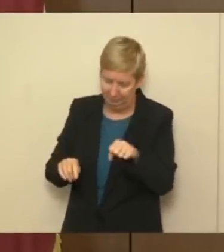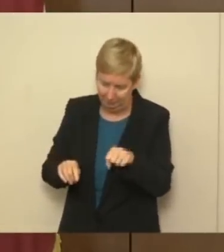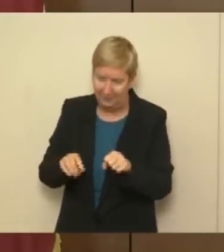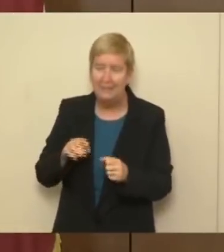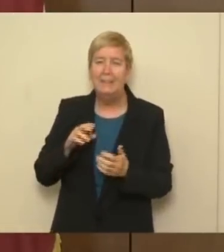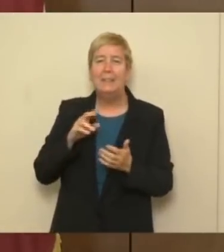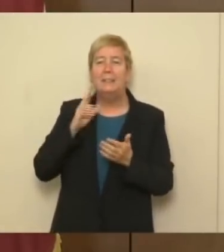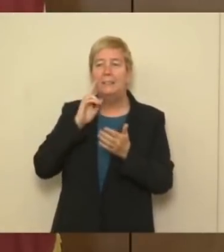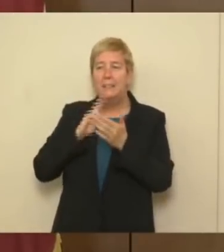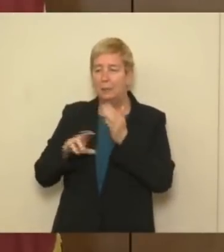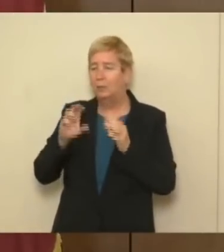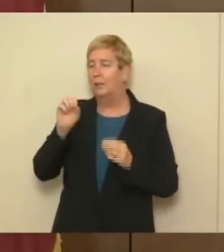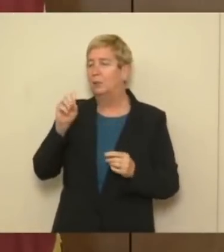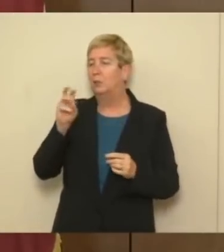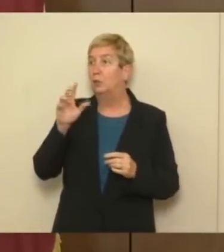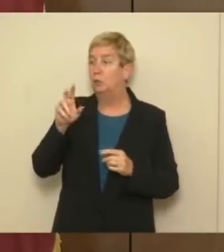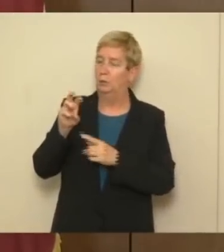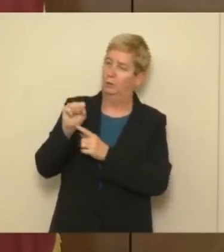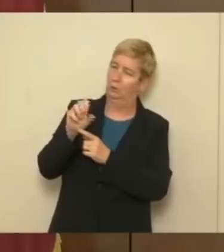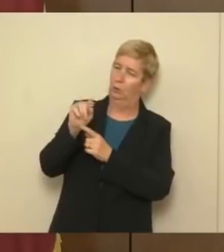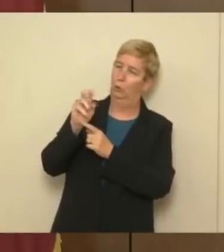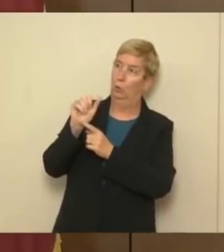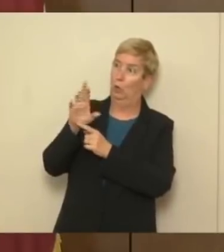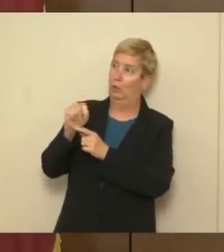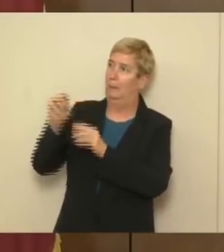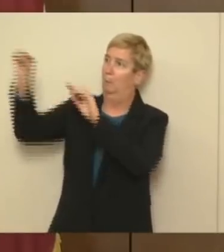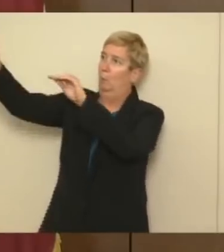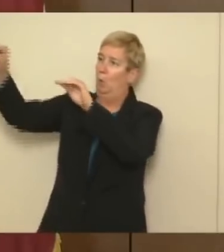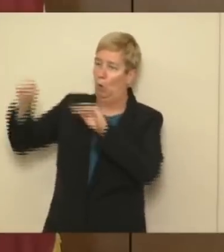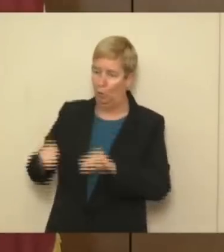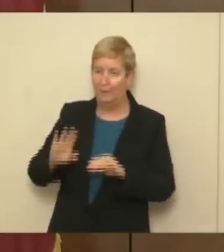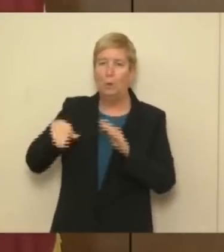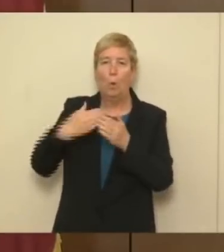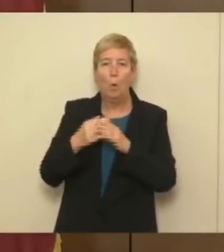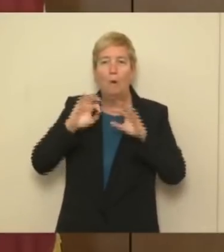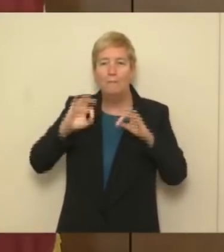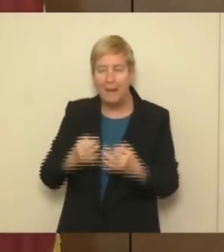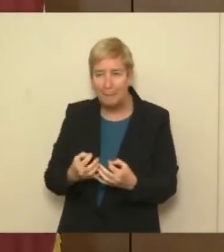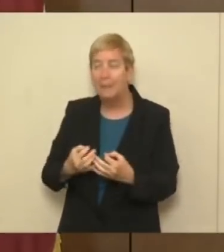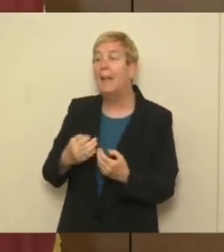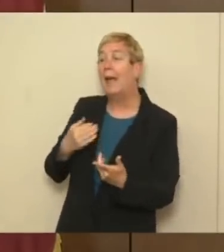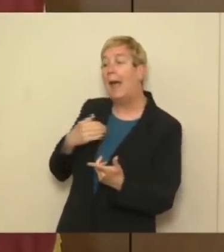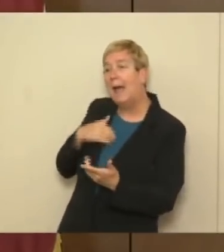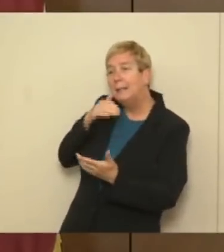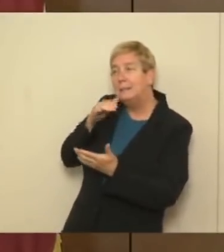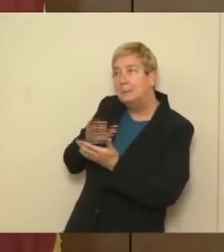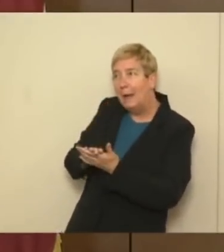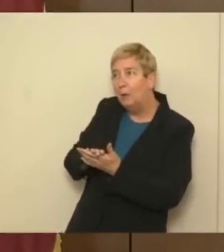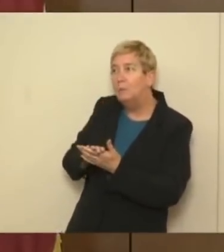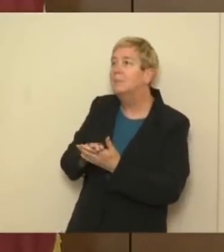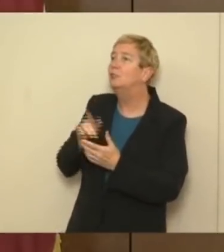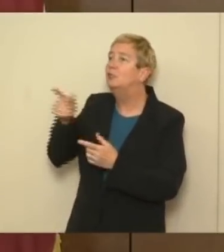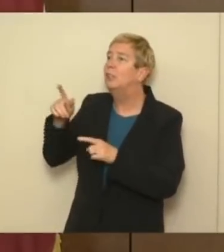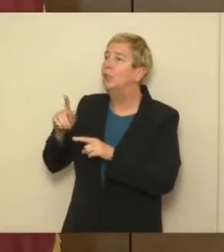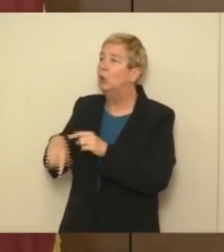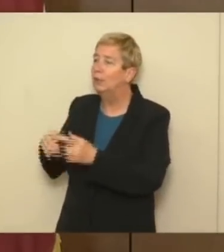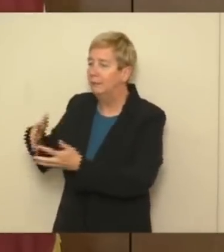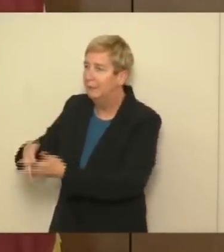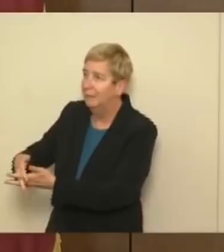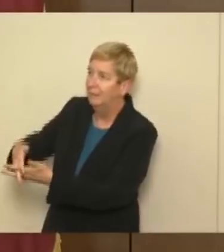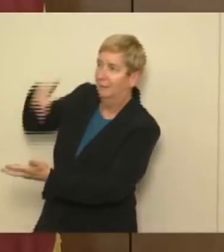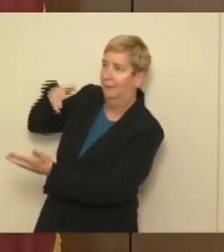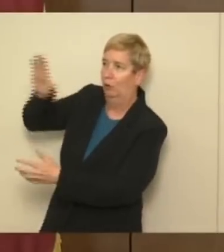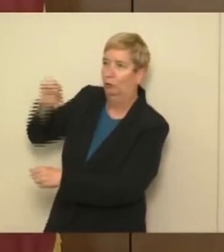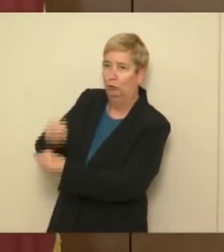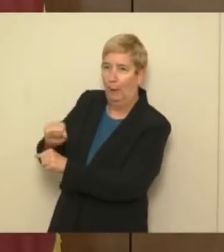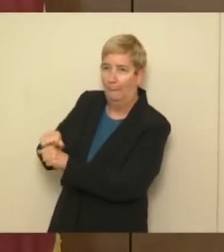his whole family. And he had a spouse, like many families do, that couldn't quite leave her job in order to move